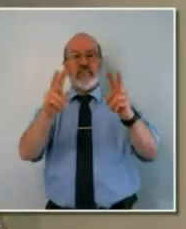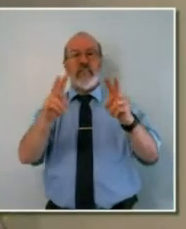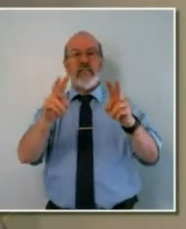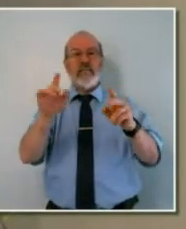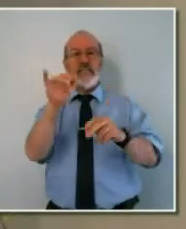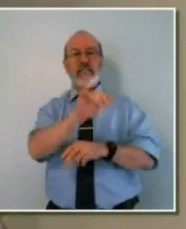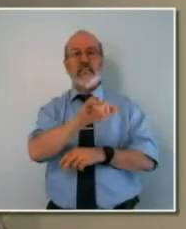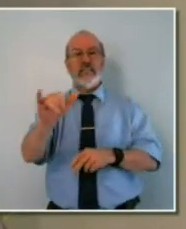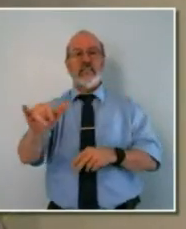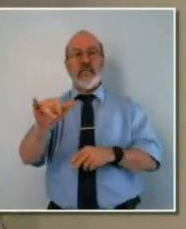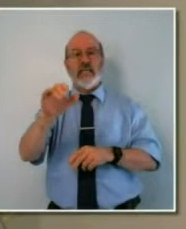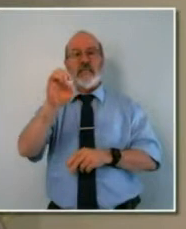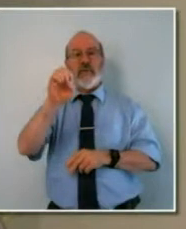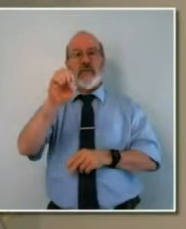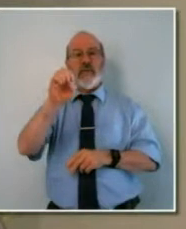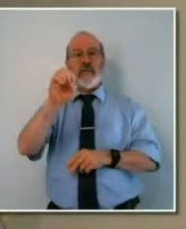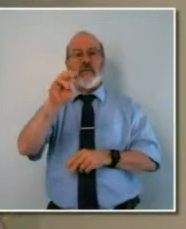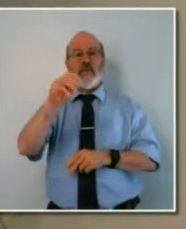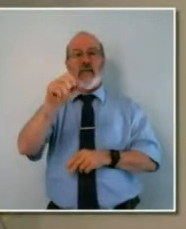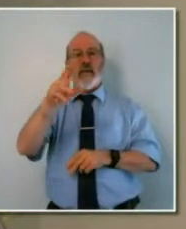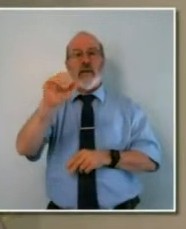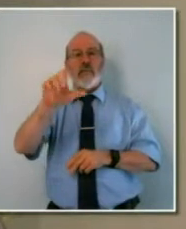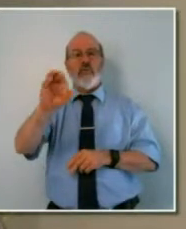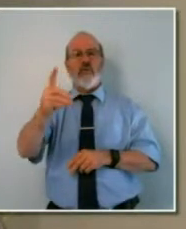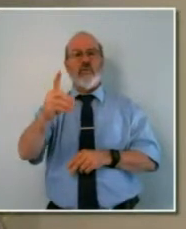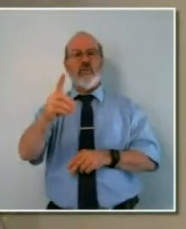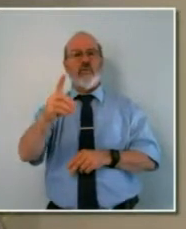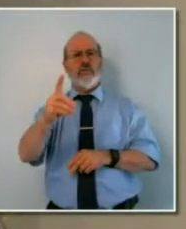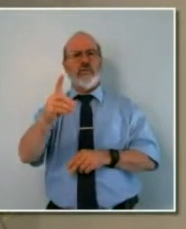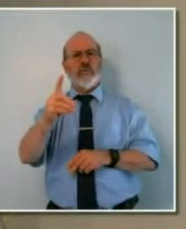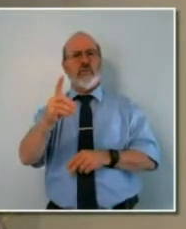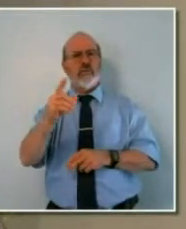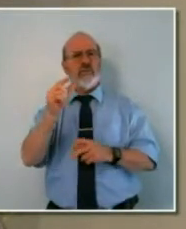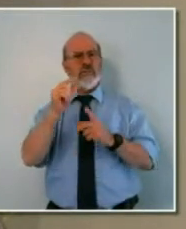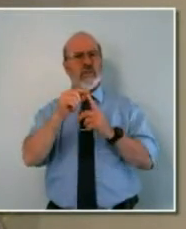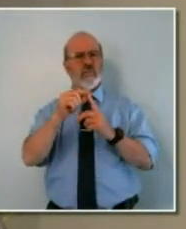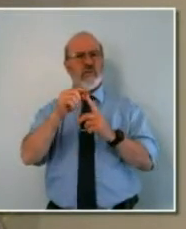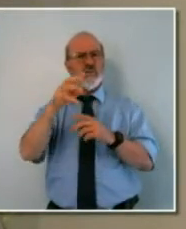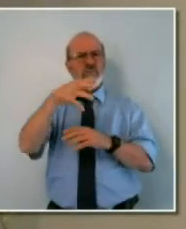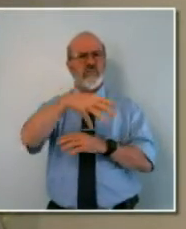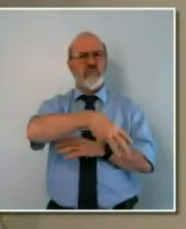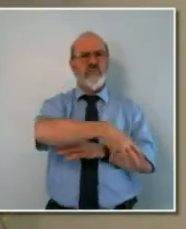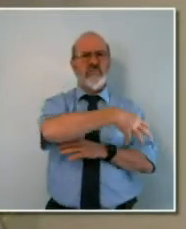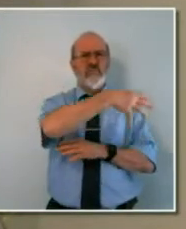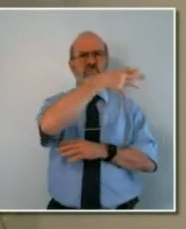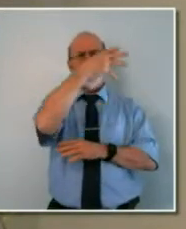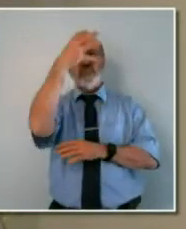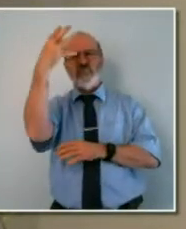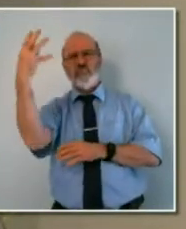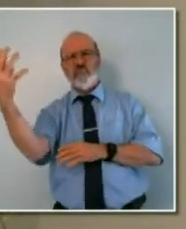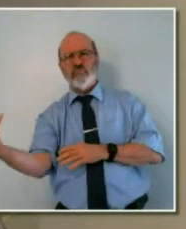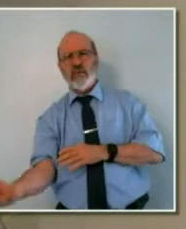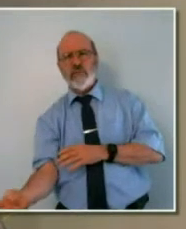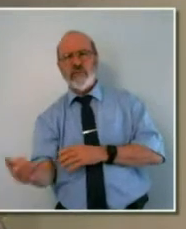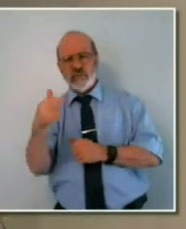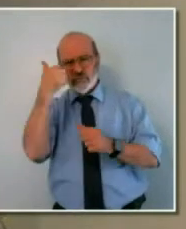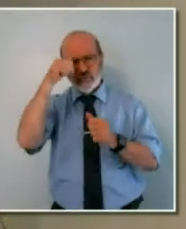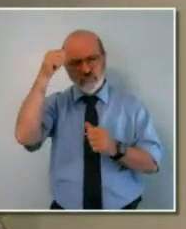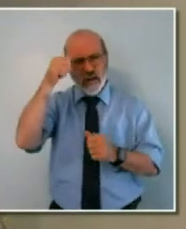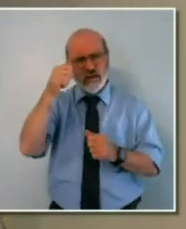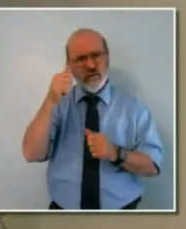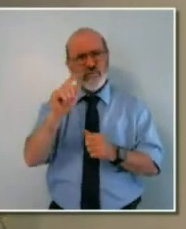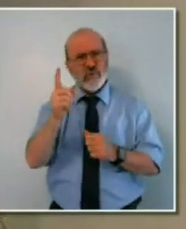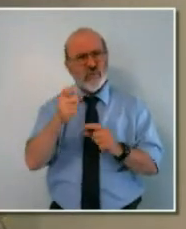an emerald. Wait a minute. Does that word rainbow ring any bells with you? Where does the rainbow